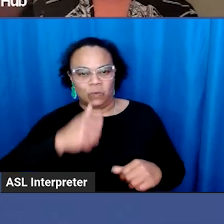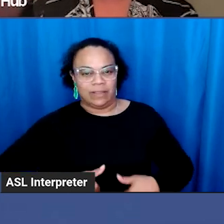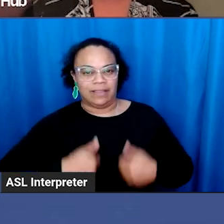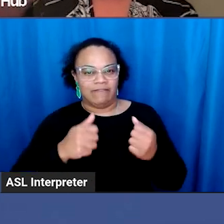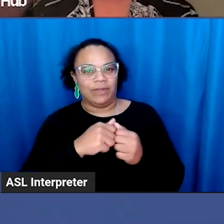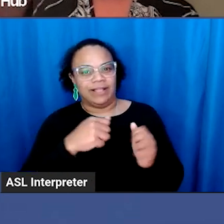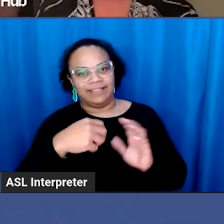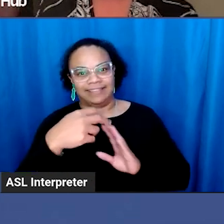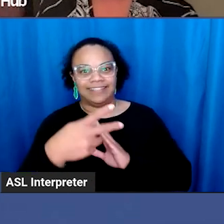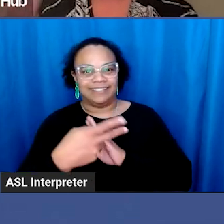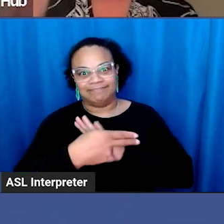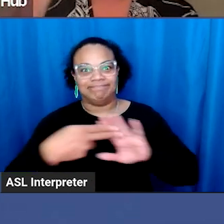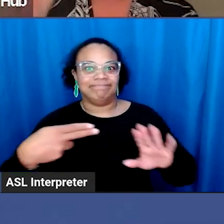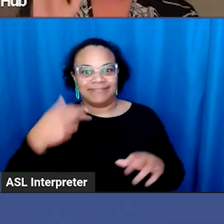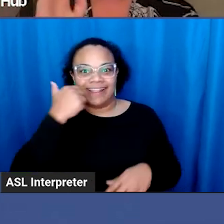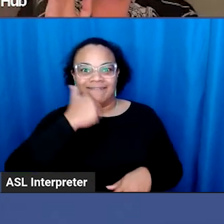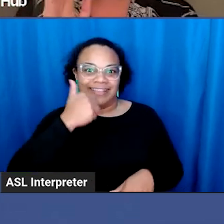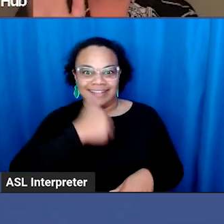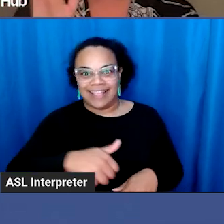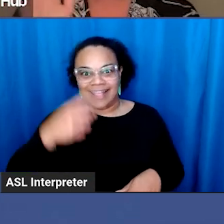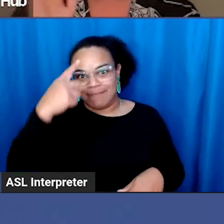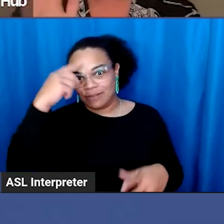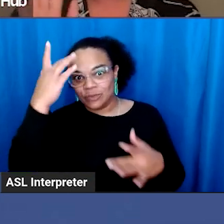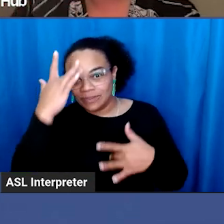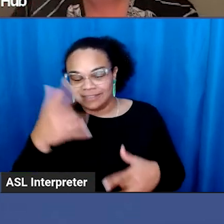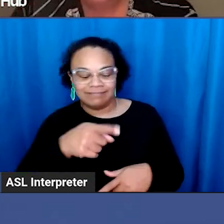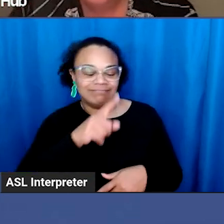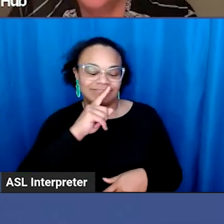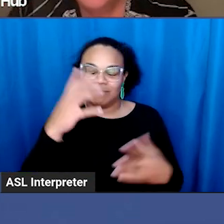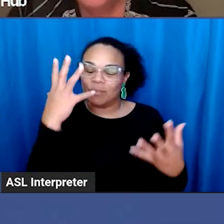also living Seriously, disabled. Like this is just beautiful. I